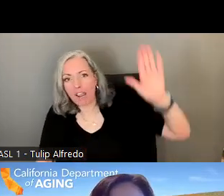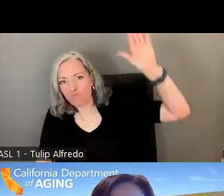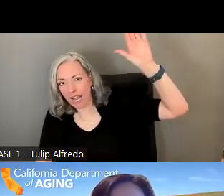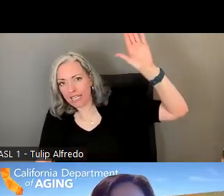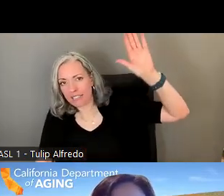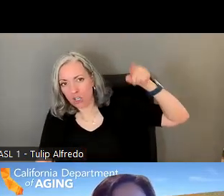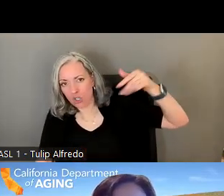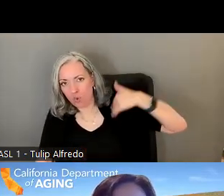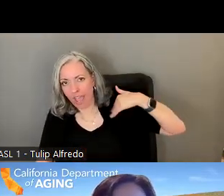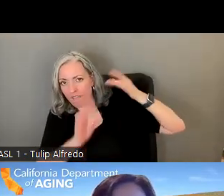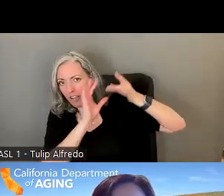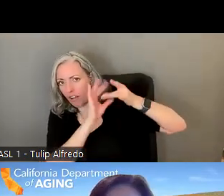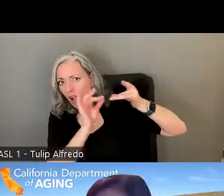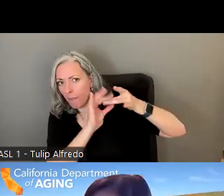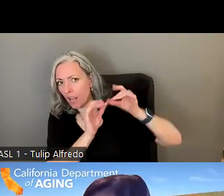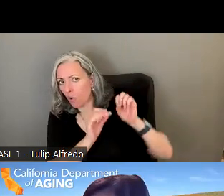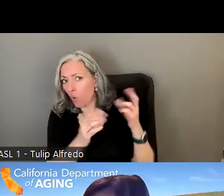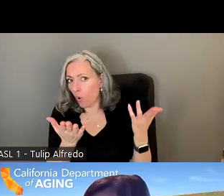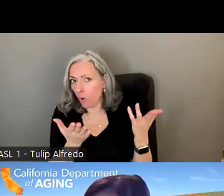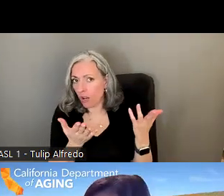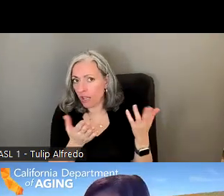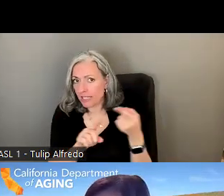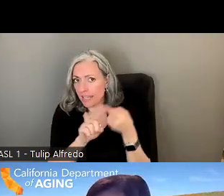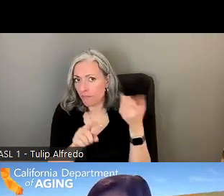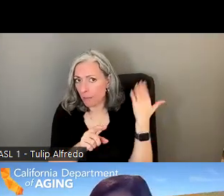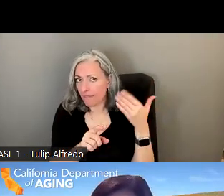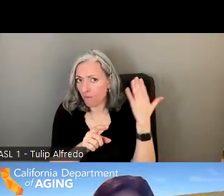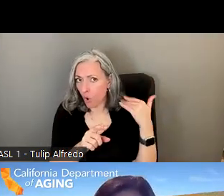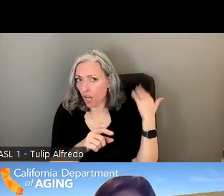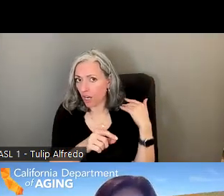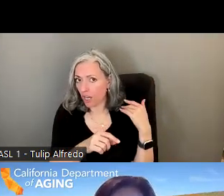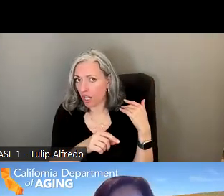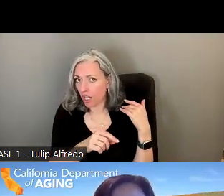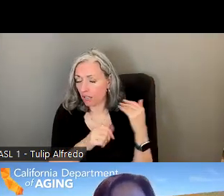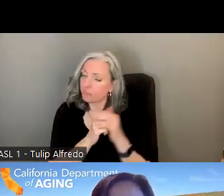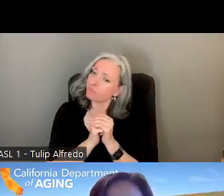Do you have a comment, or is that from the past?